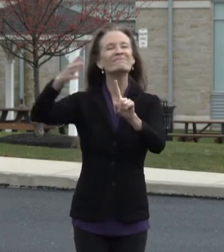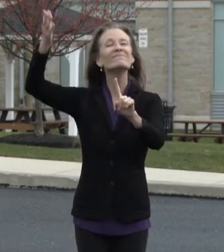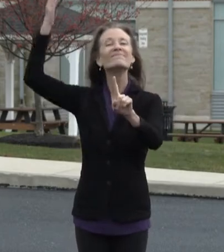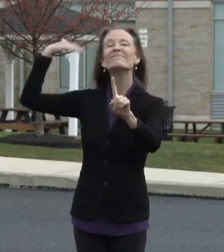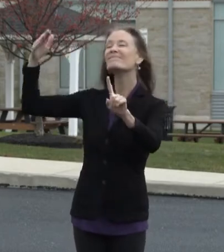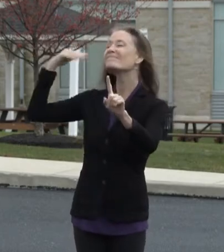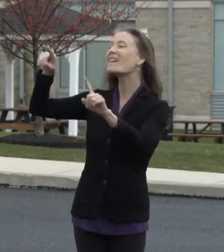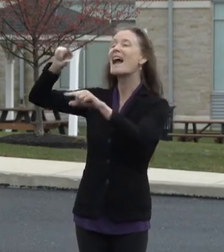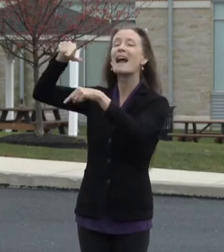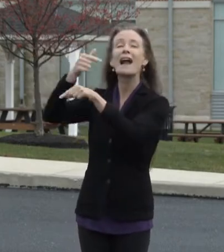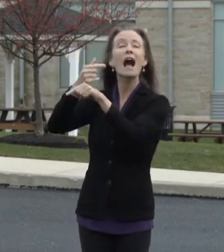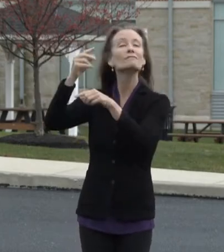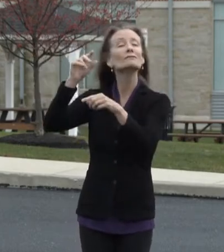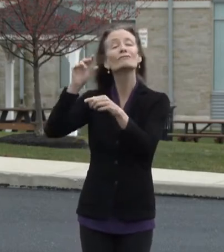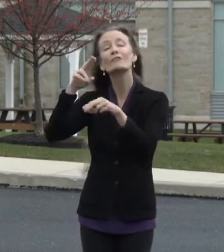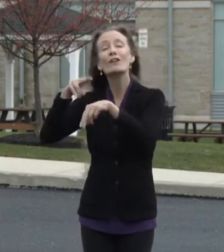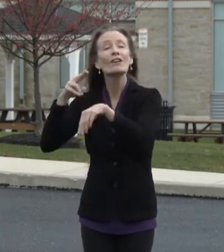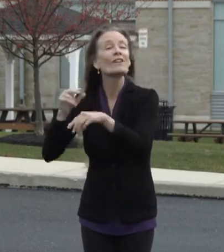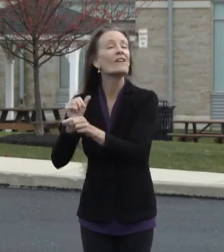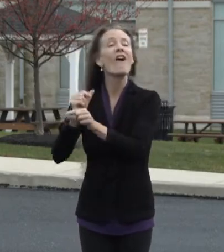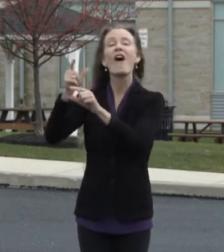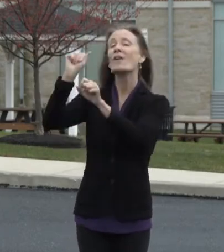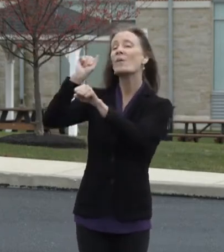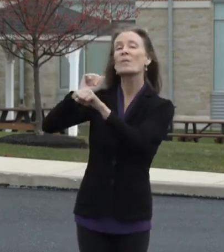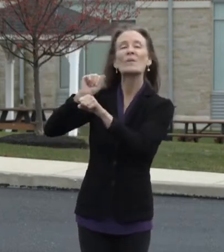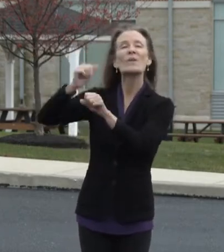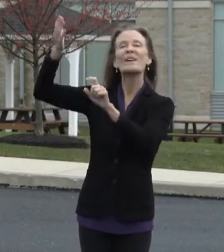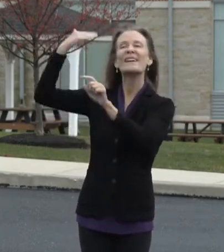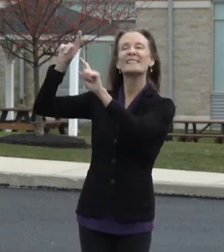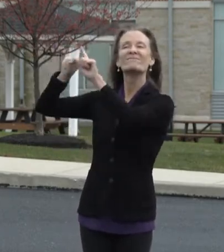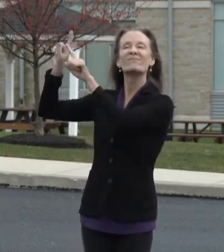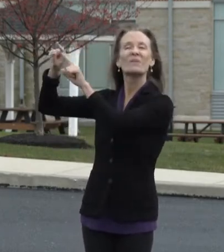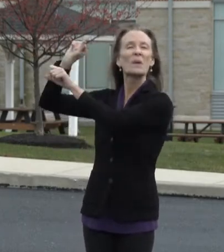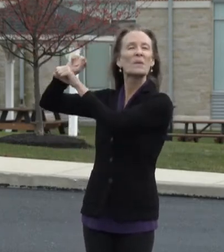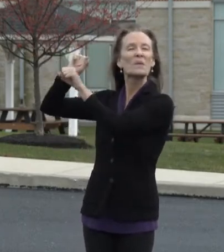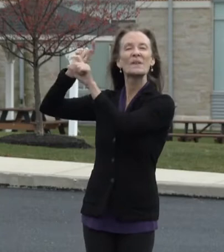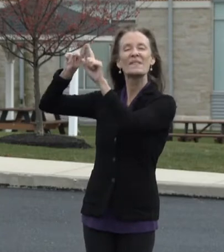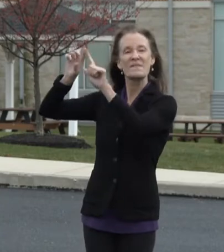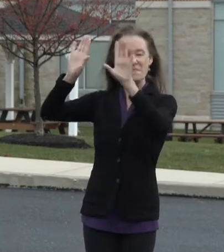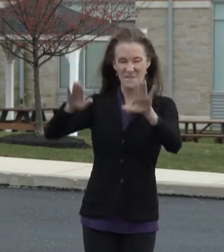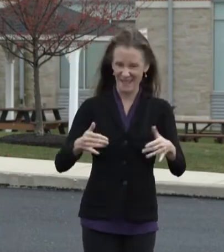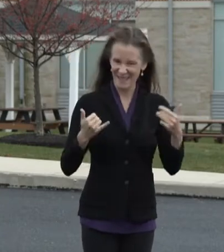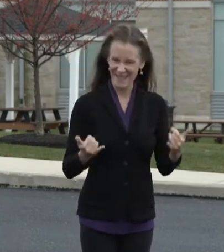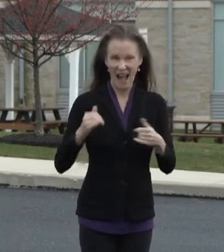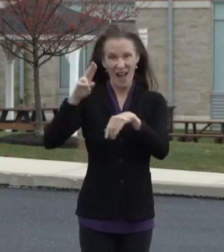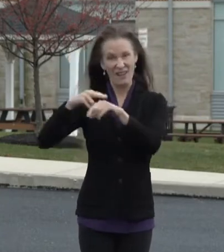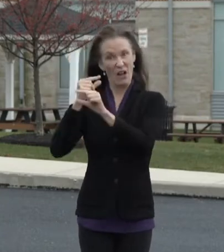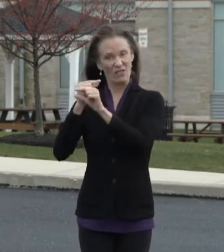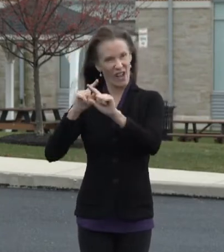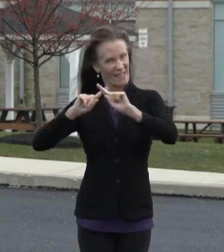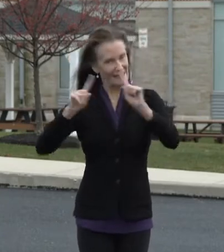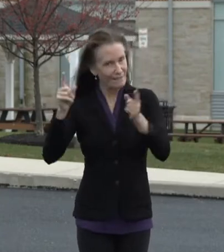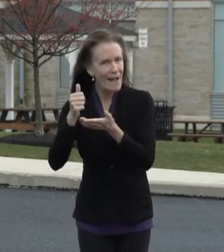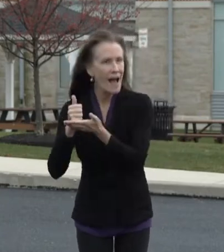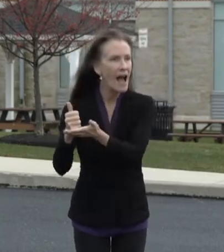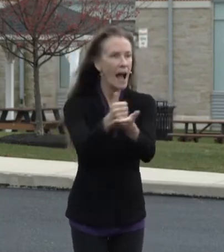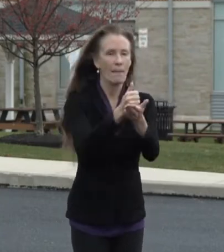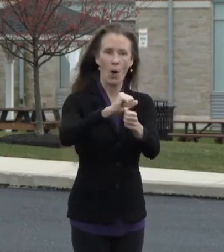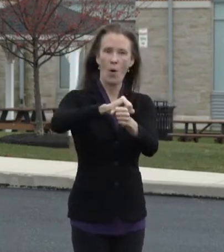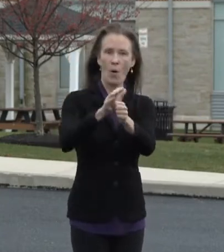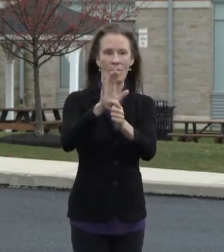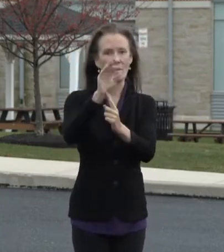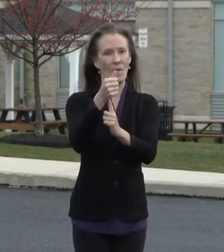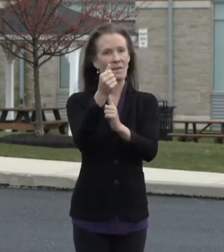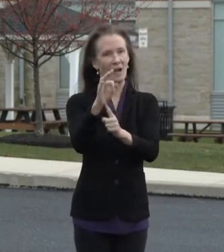saved Pennsylvanians' lives, just as in their other missions. To further illustrate the vital importance